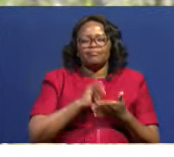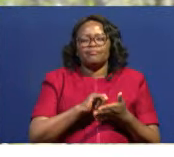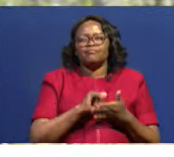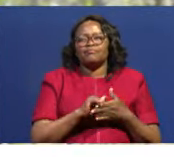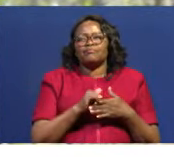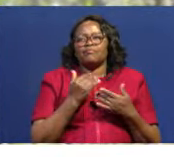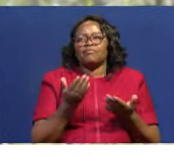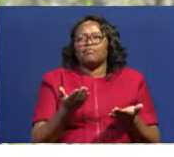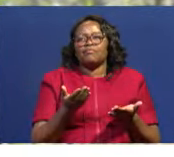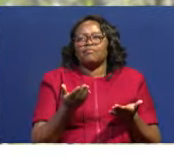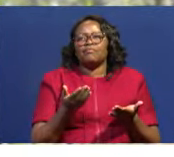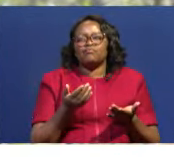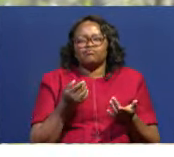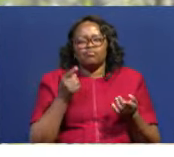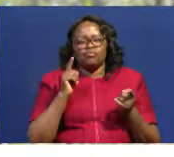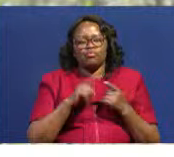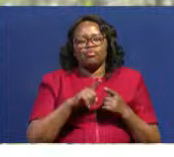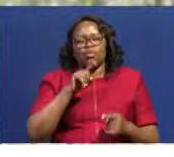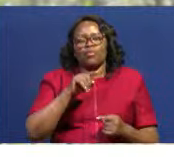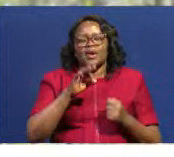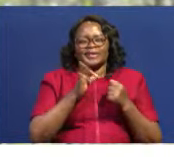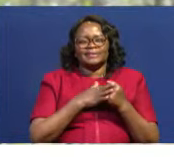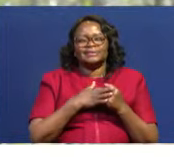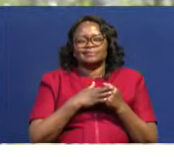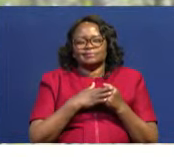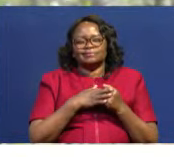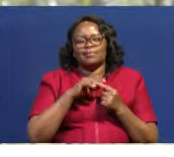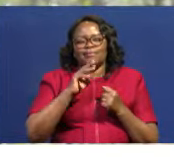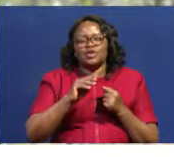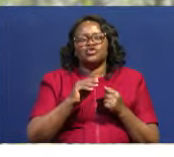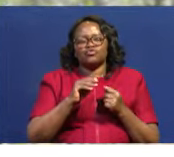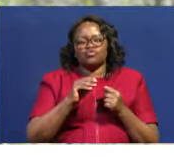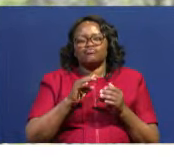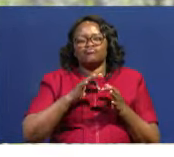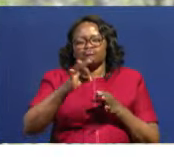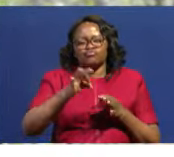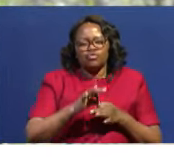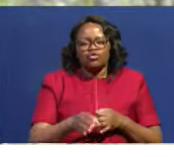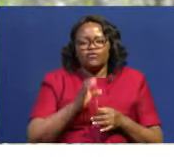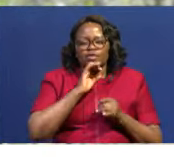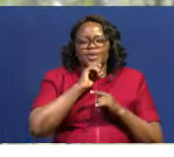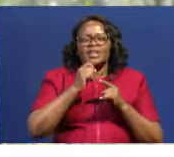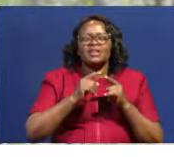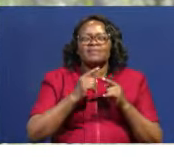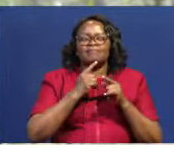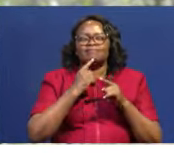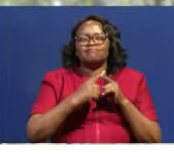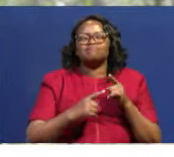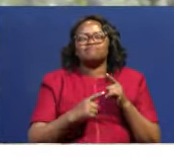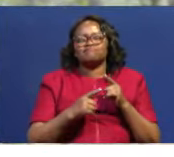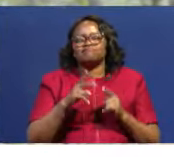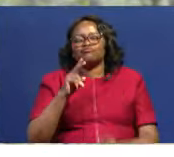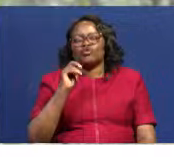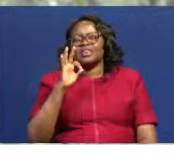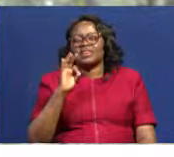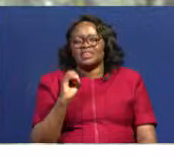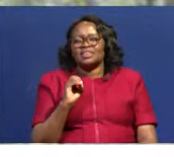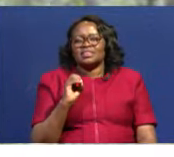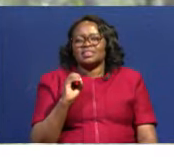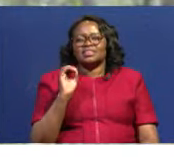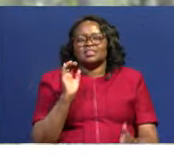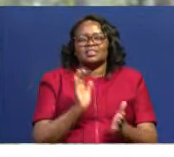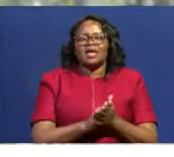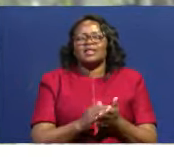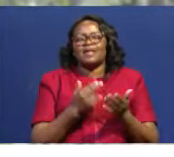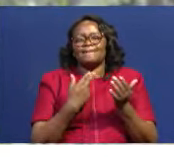the road towards 1.8 million of irrigation acres by the year 2032, what the government entails to do in